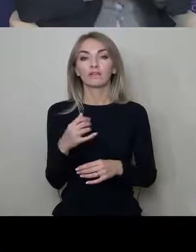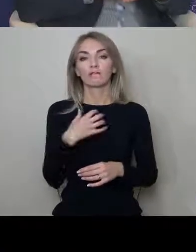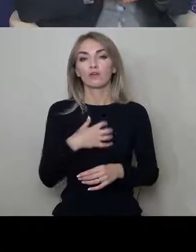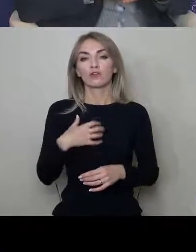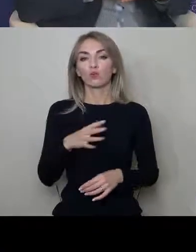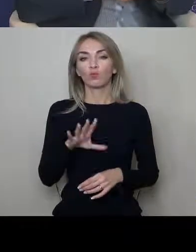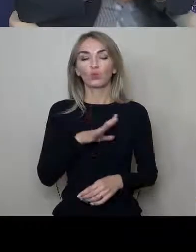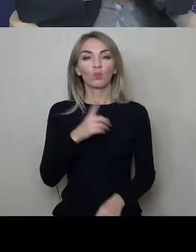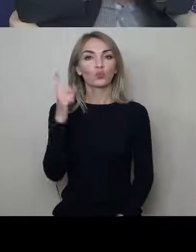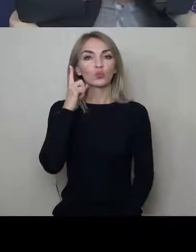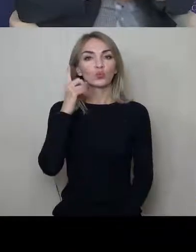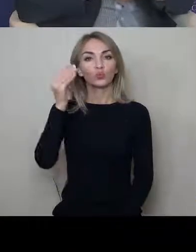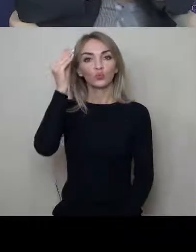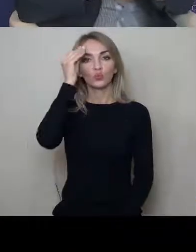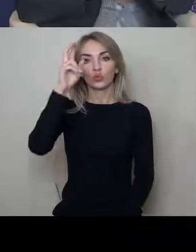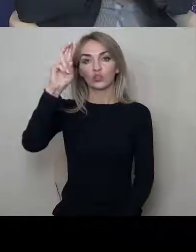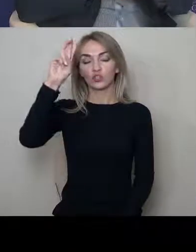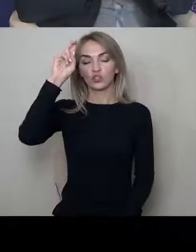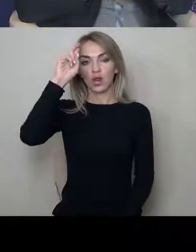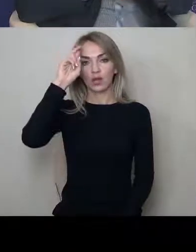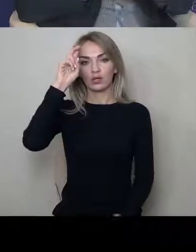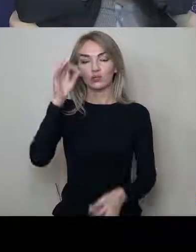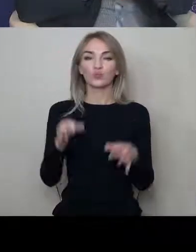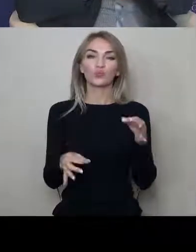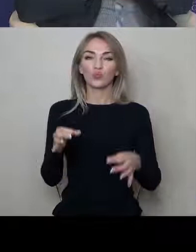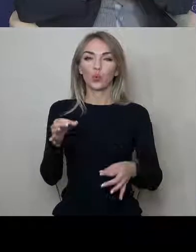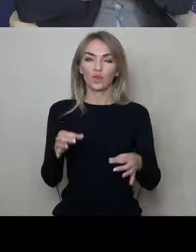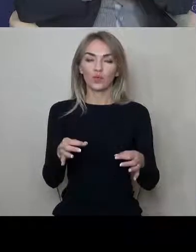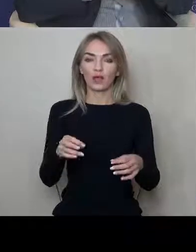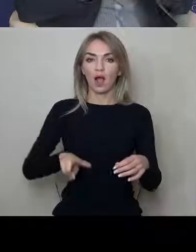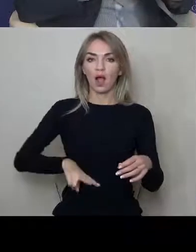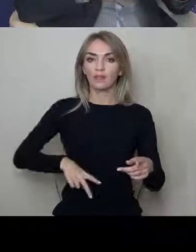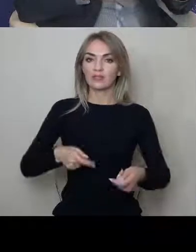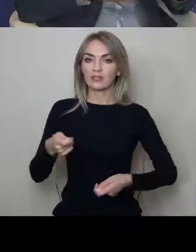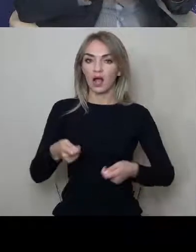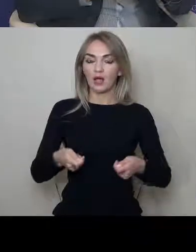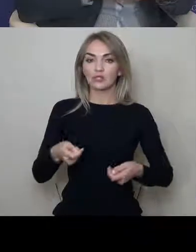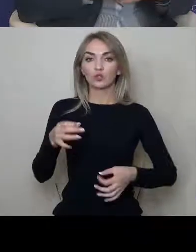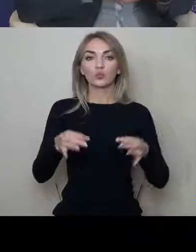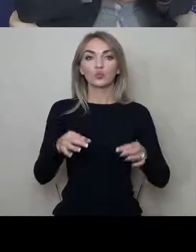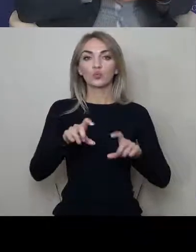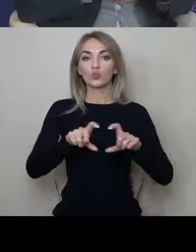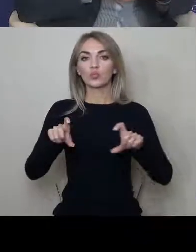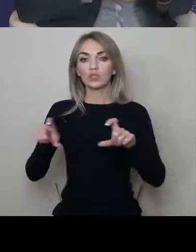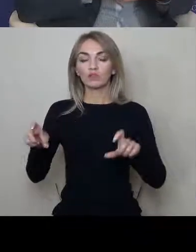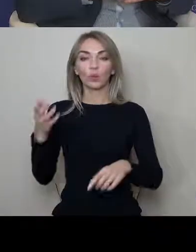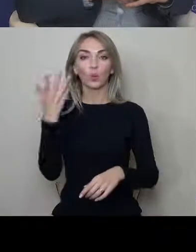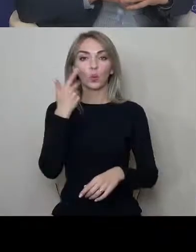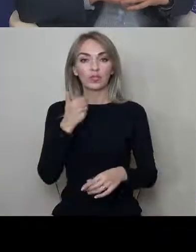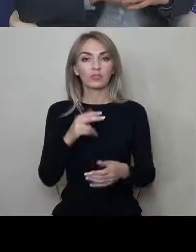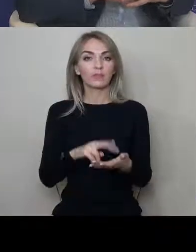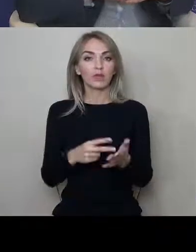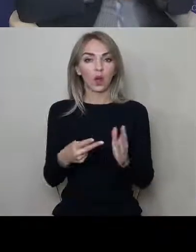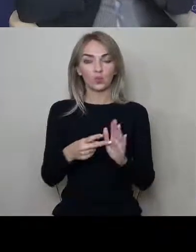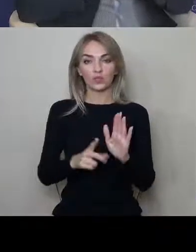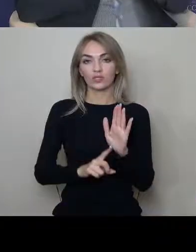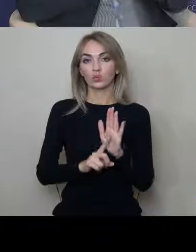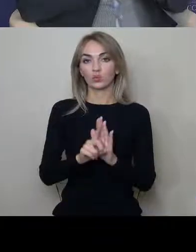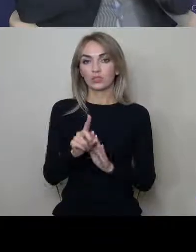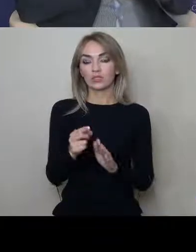unlawful, or it could be the instance of inaction. So that's a very important moment, and it's very important to hear the opinion of